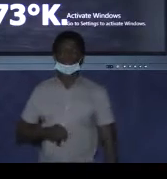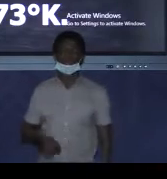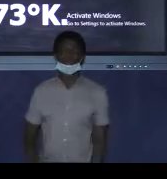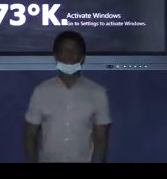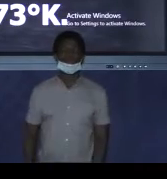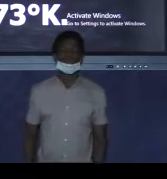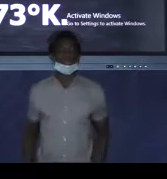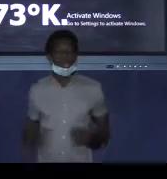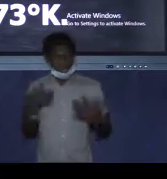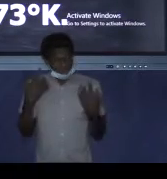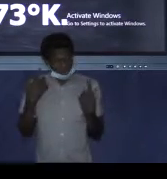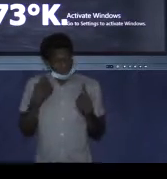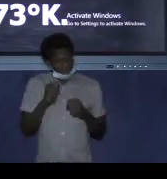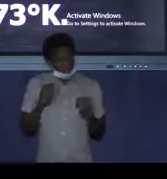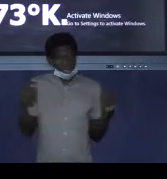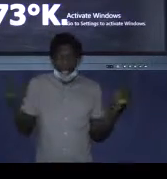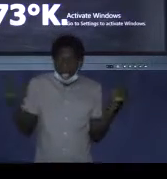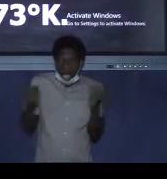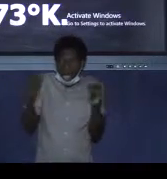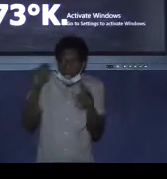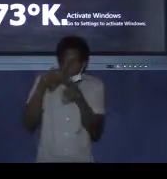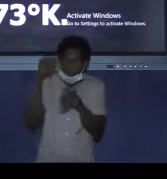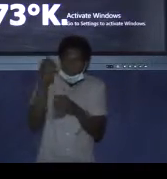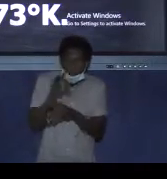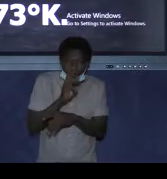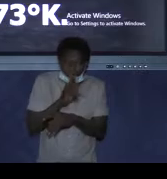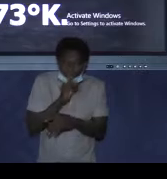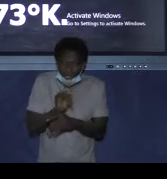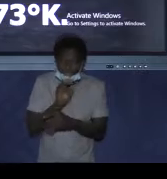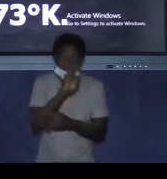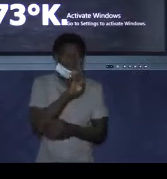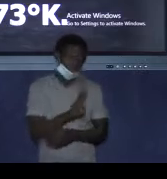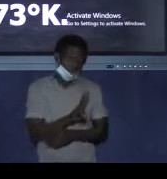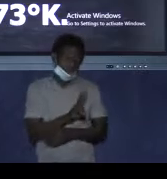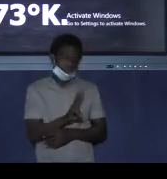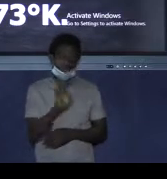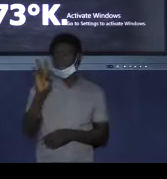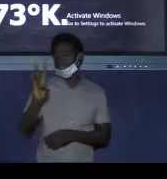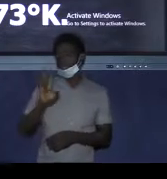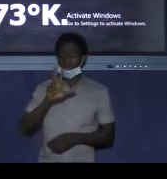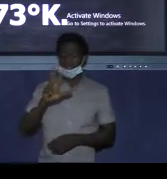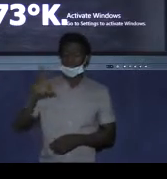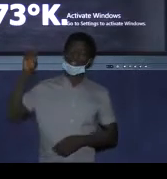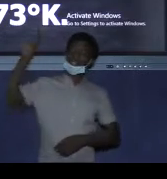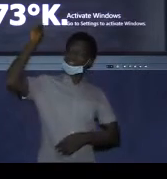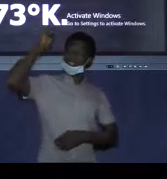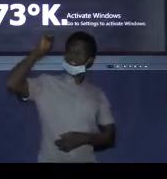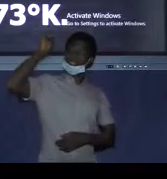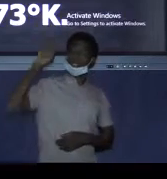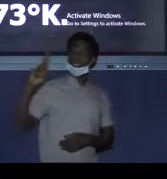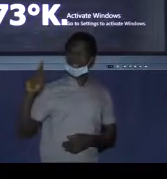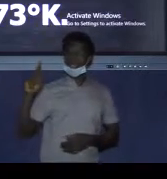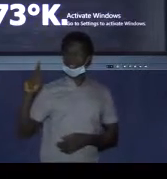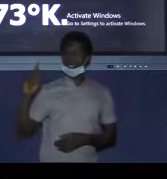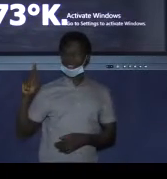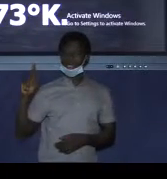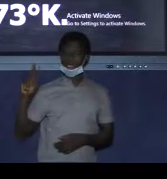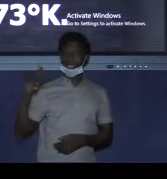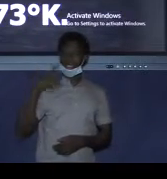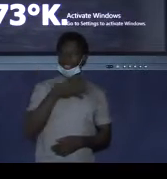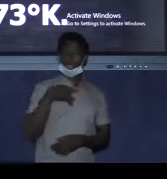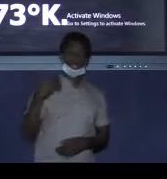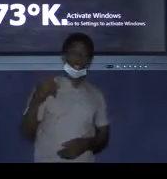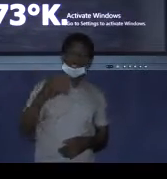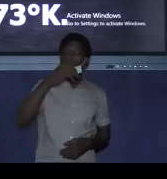absolute scale. Now, the ice point of water is 273 degrees Kelvin and the